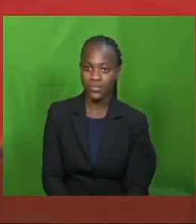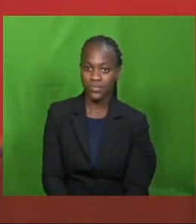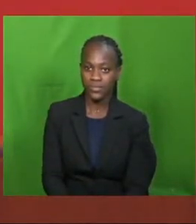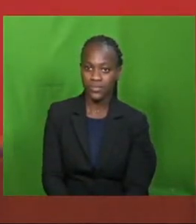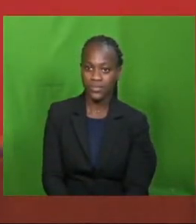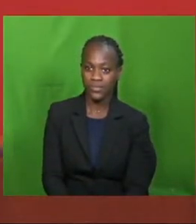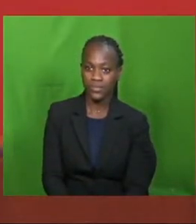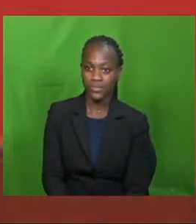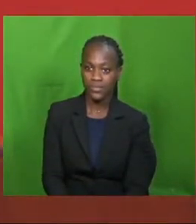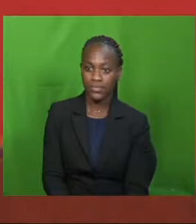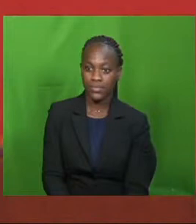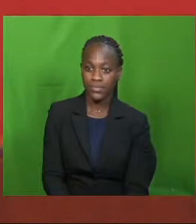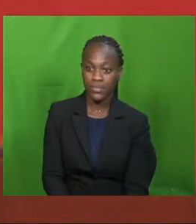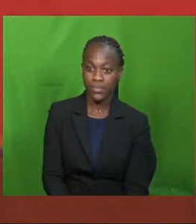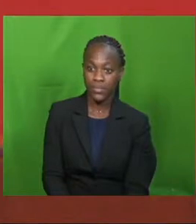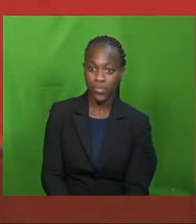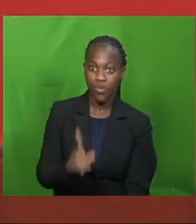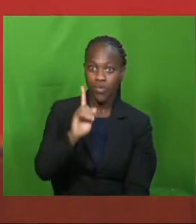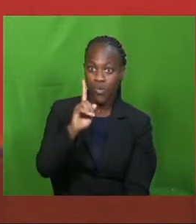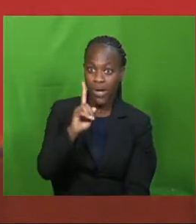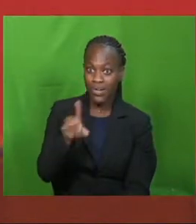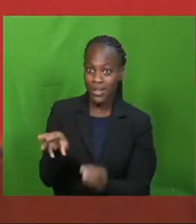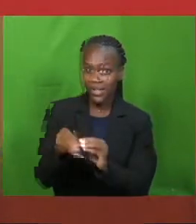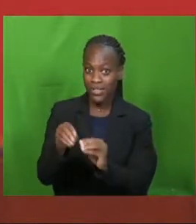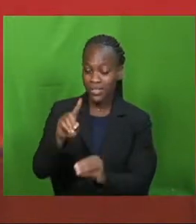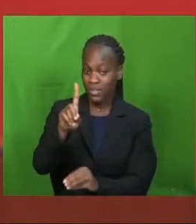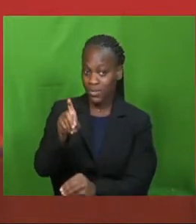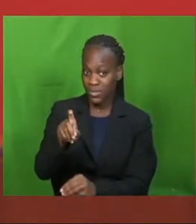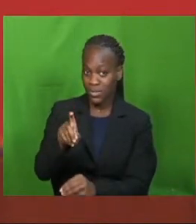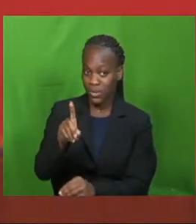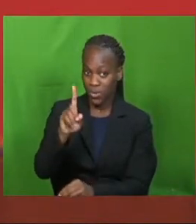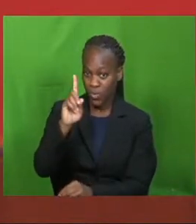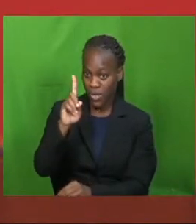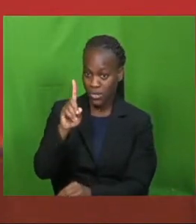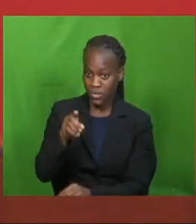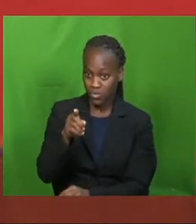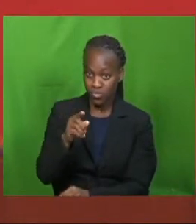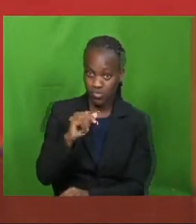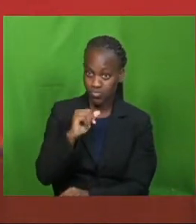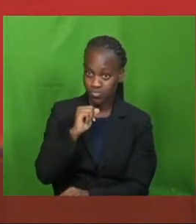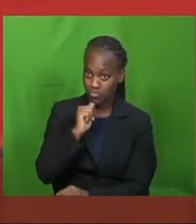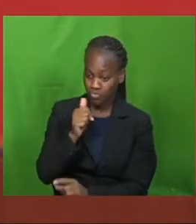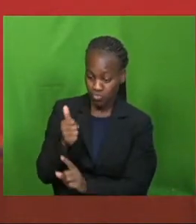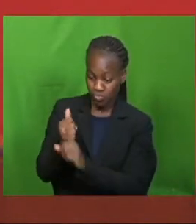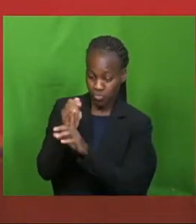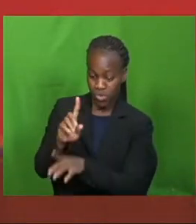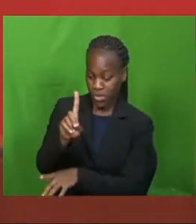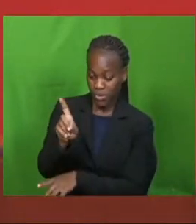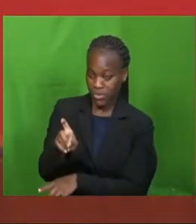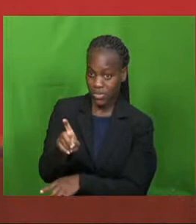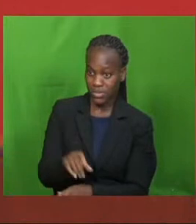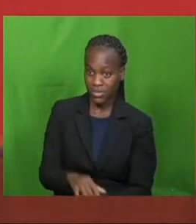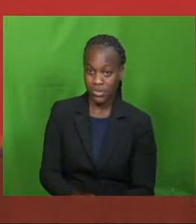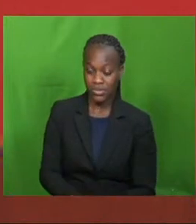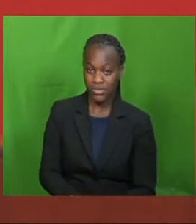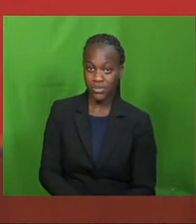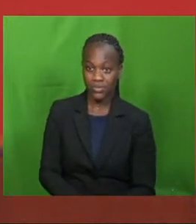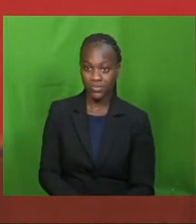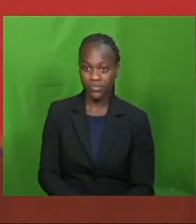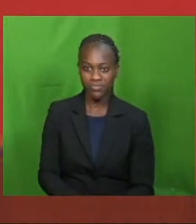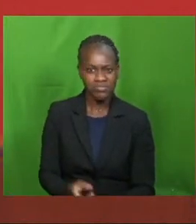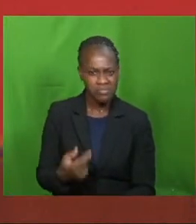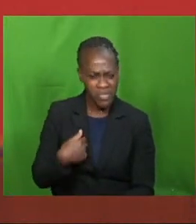I'll give you one supplementary question because you are not the owner of the question. So, Mr. Speaker, I was hoping that we make it